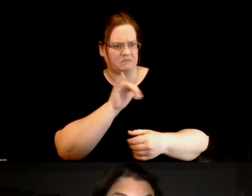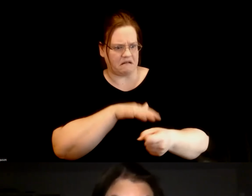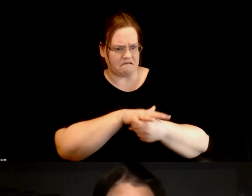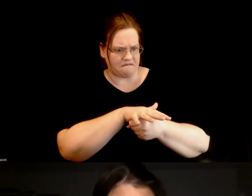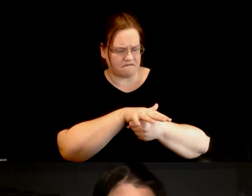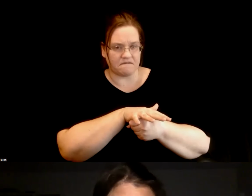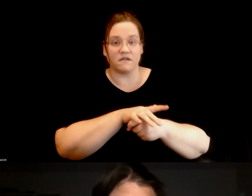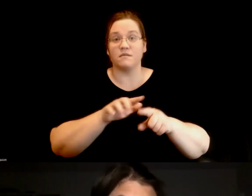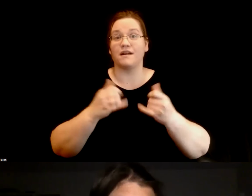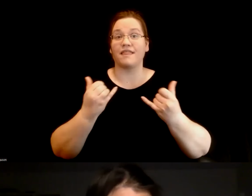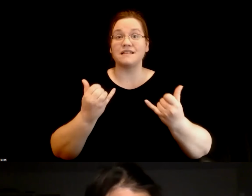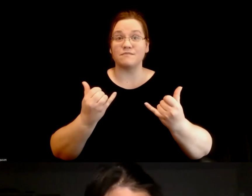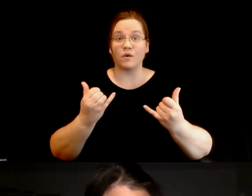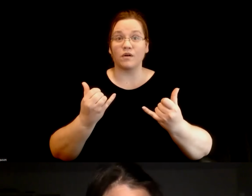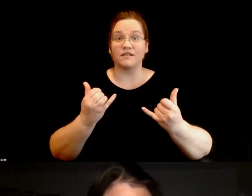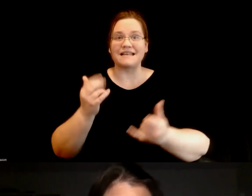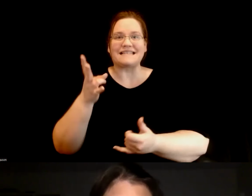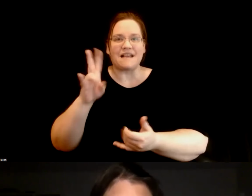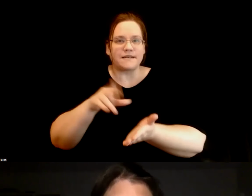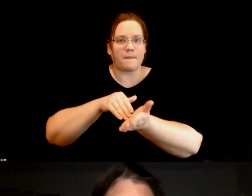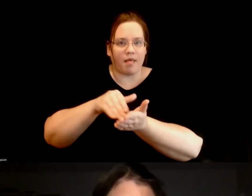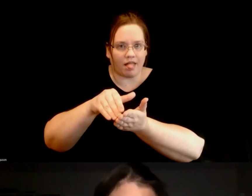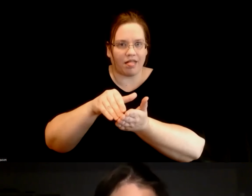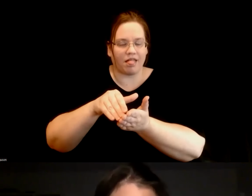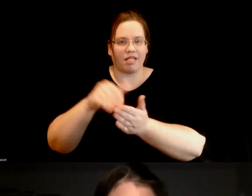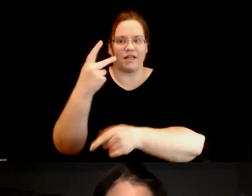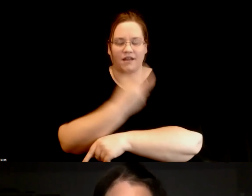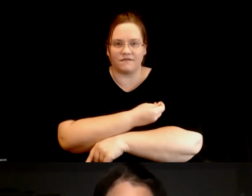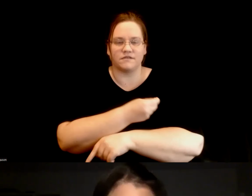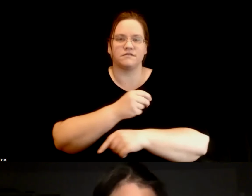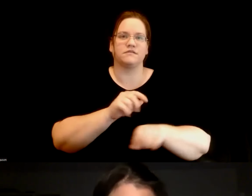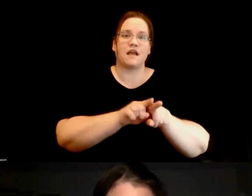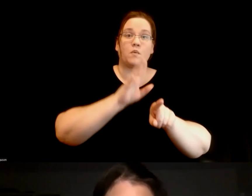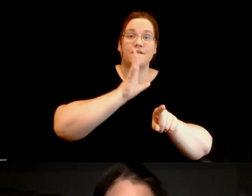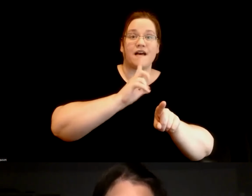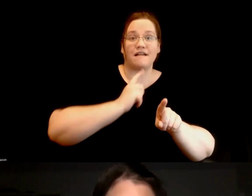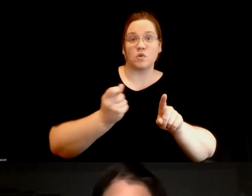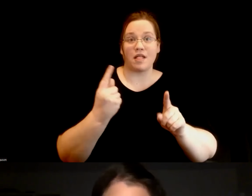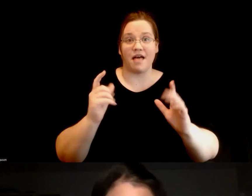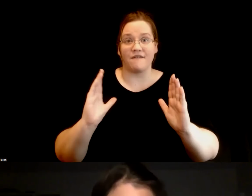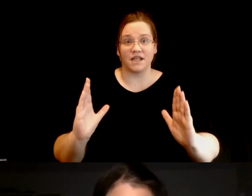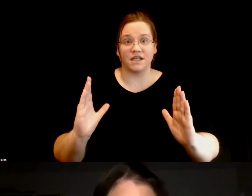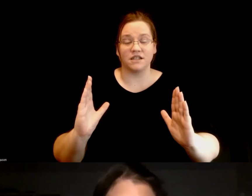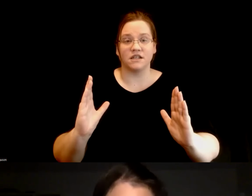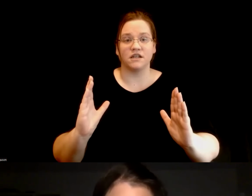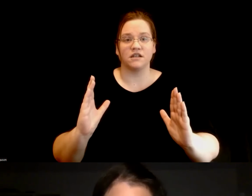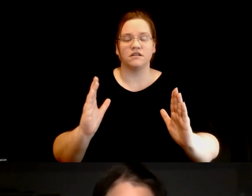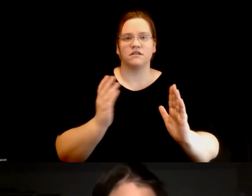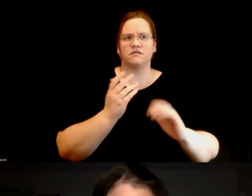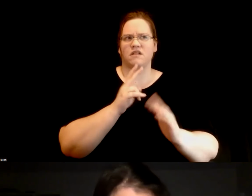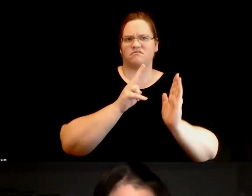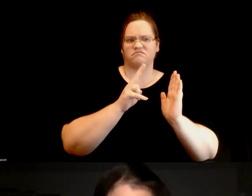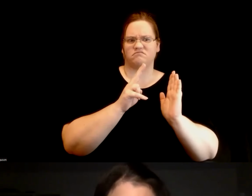But at this point now, we've had 17 million children vaccinated, and same with 5 to 11. It was, a couple